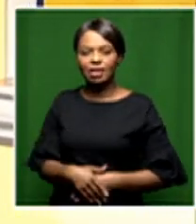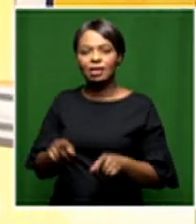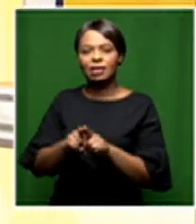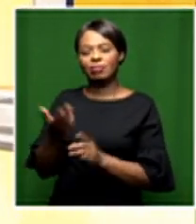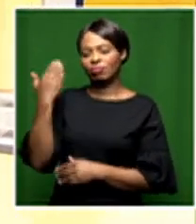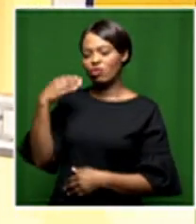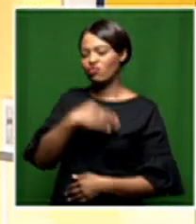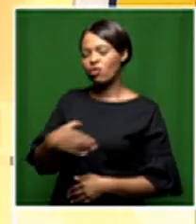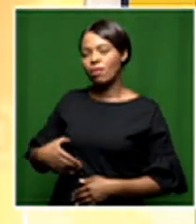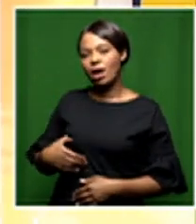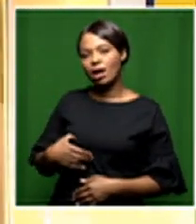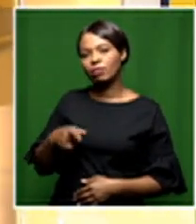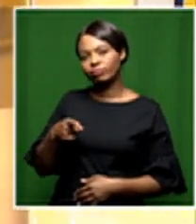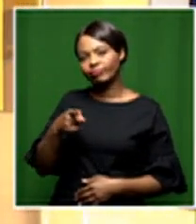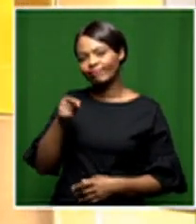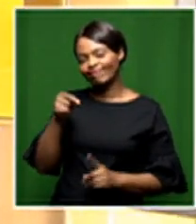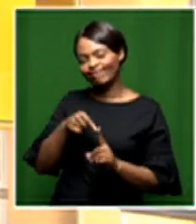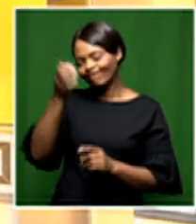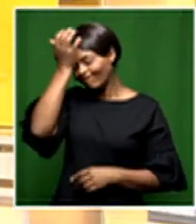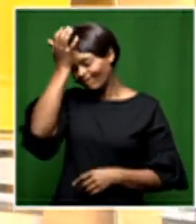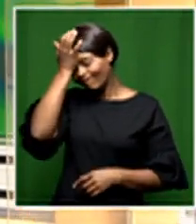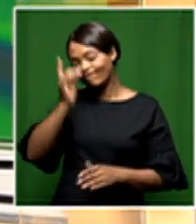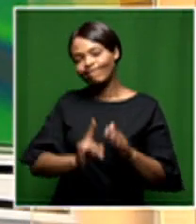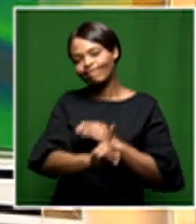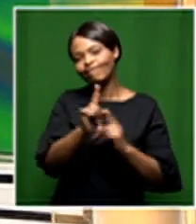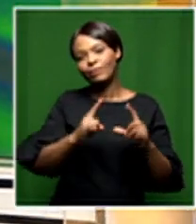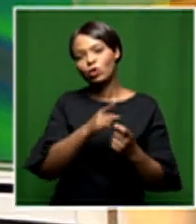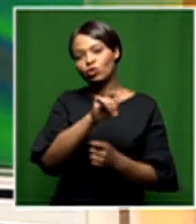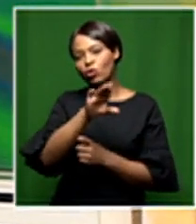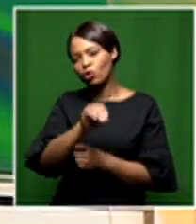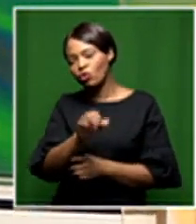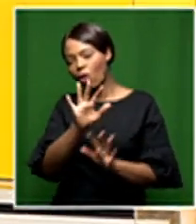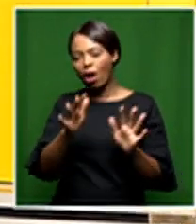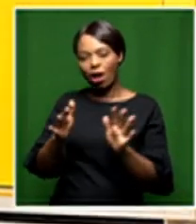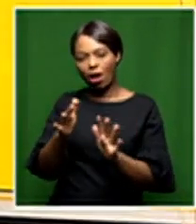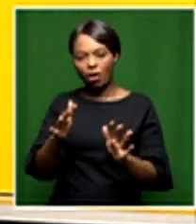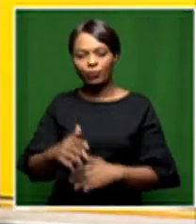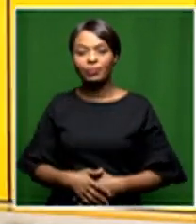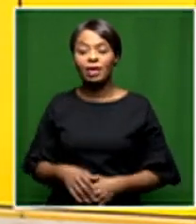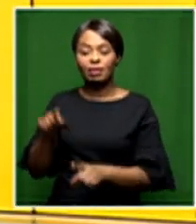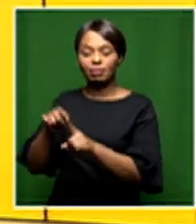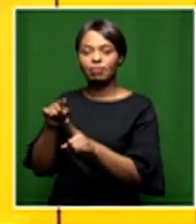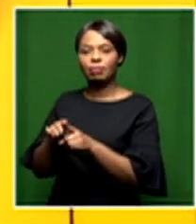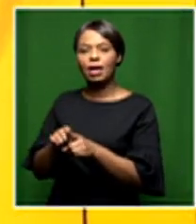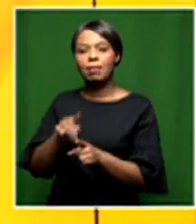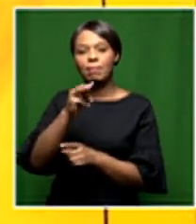former President Jacob Zuma at the Zondo Commission. Professor Susan Booysen is